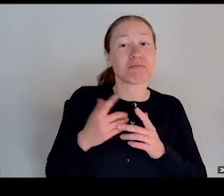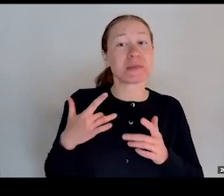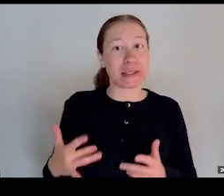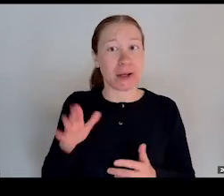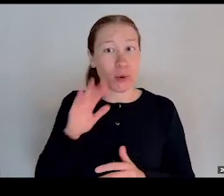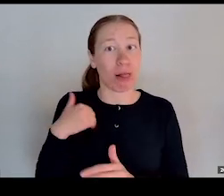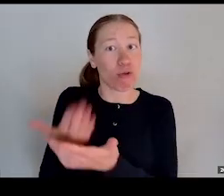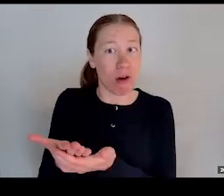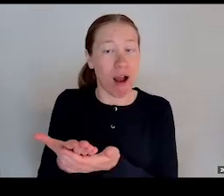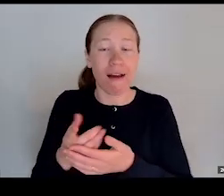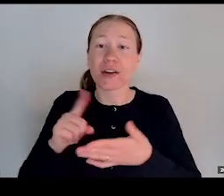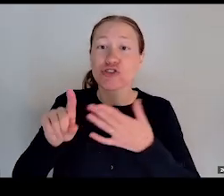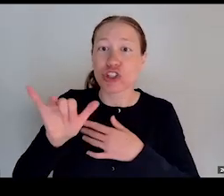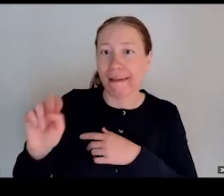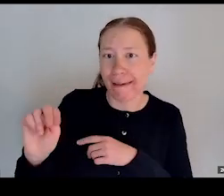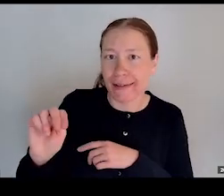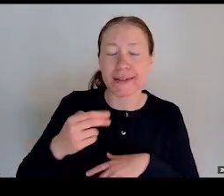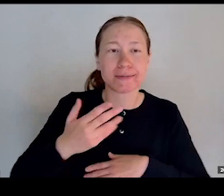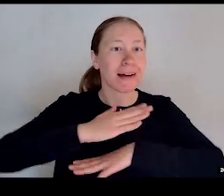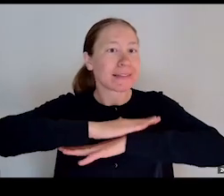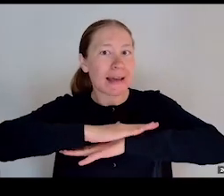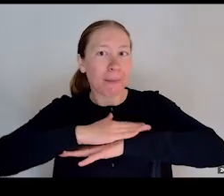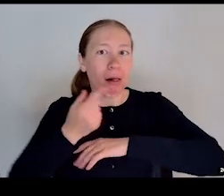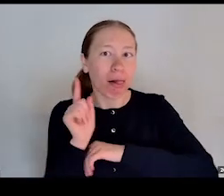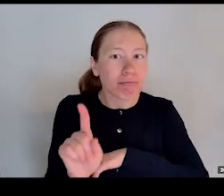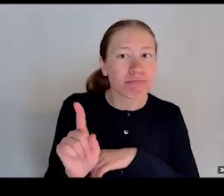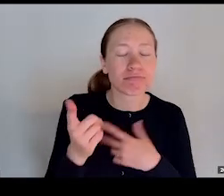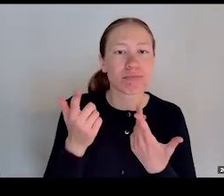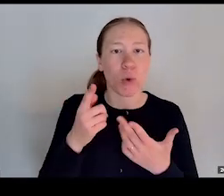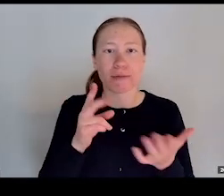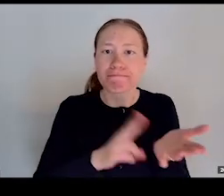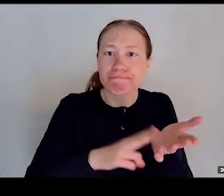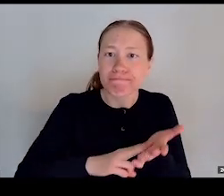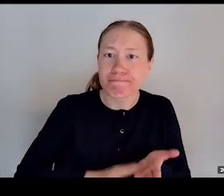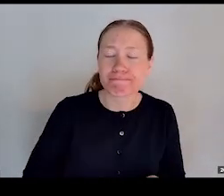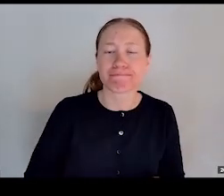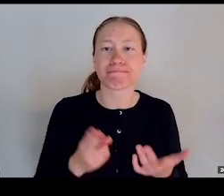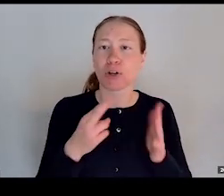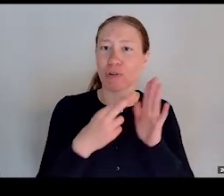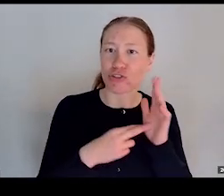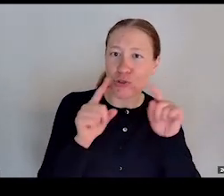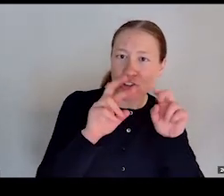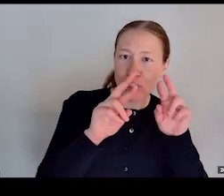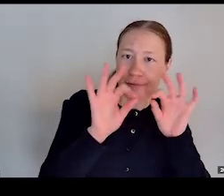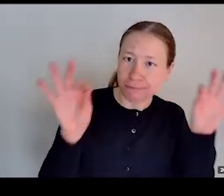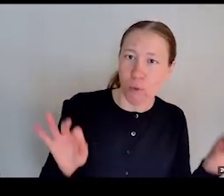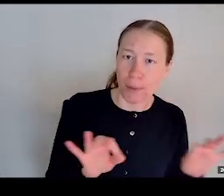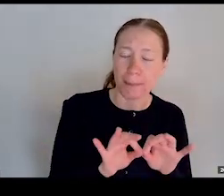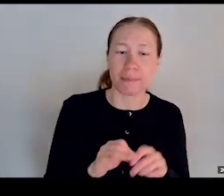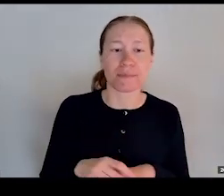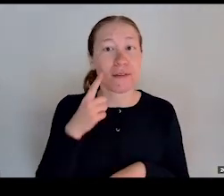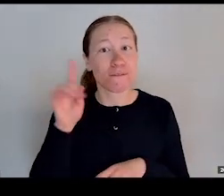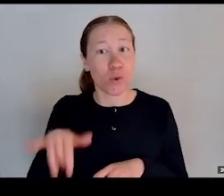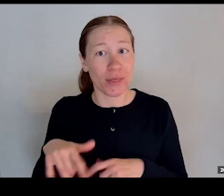at a registration table or signing into an attendance form at that very beginning. So for event registration and check-in, you want to